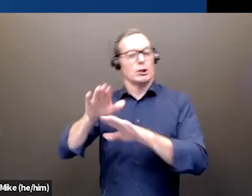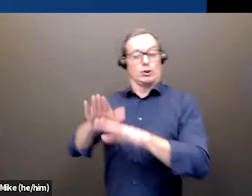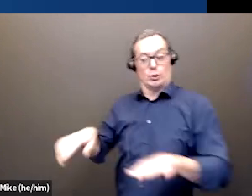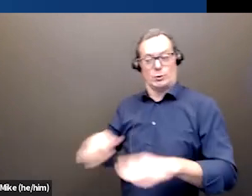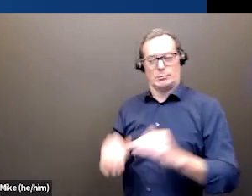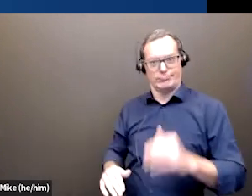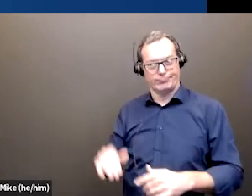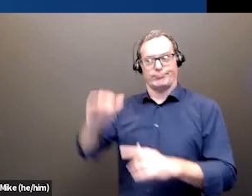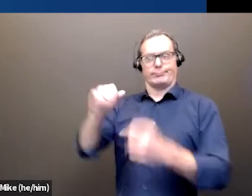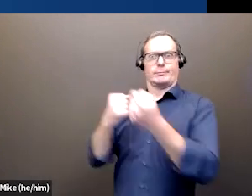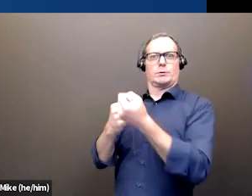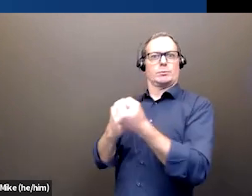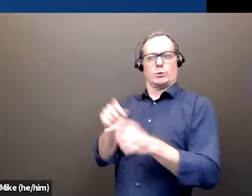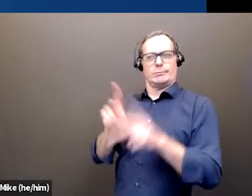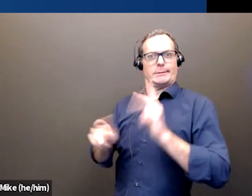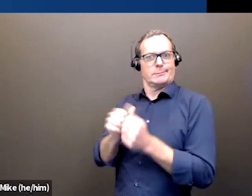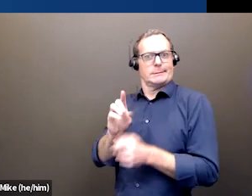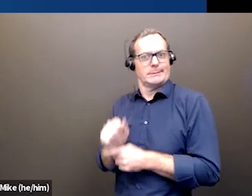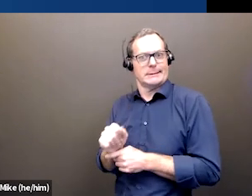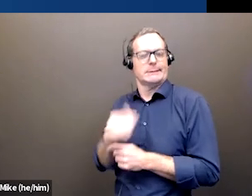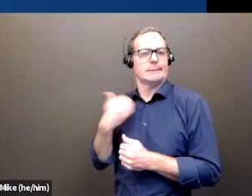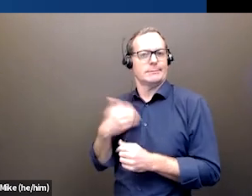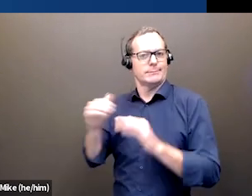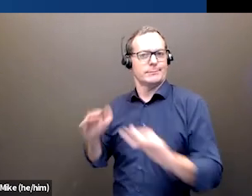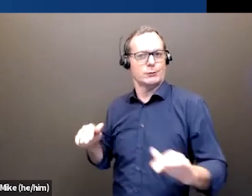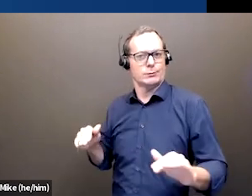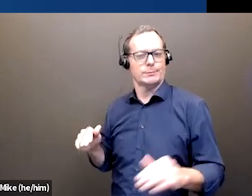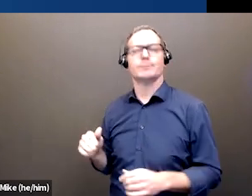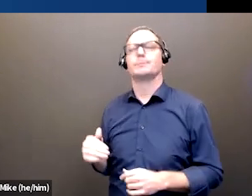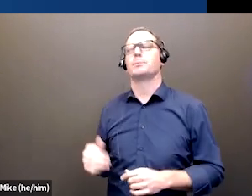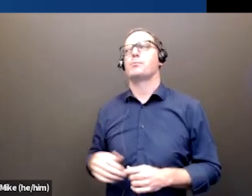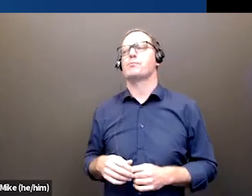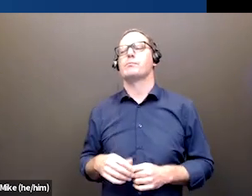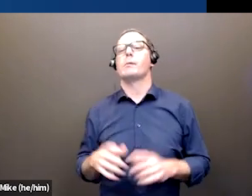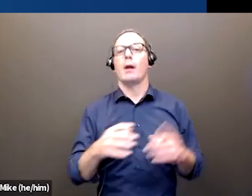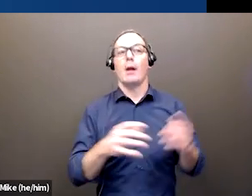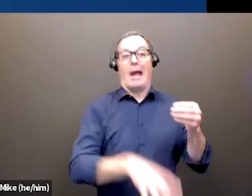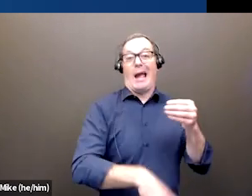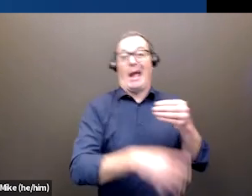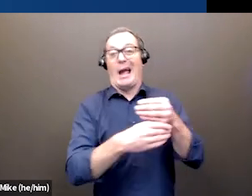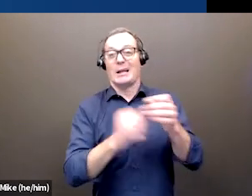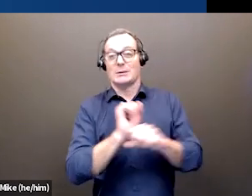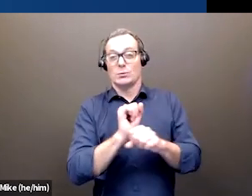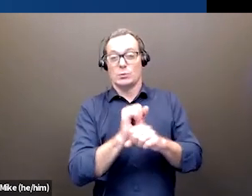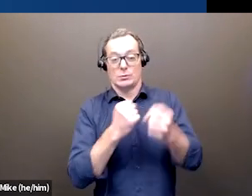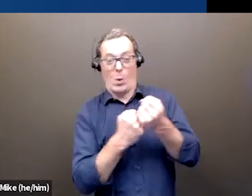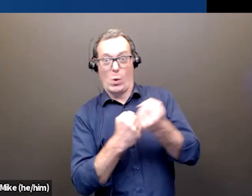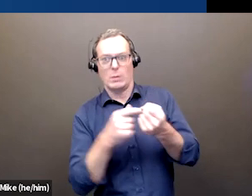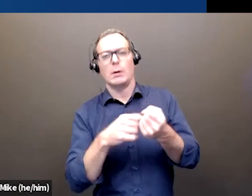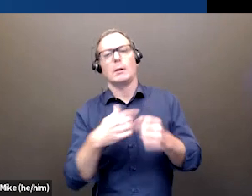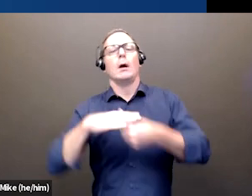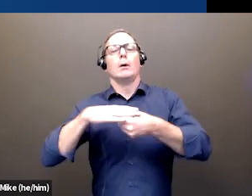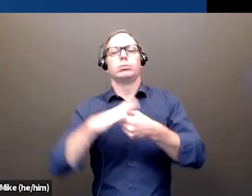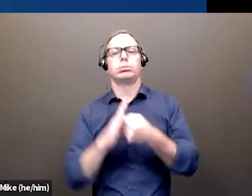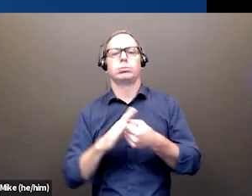come with supporting a child with a disability. Additional support can help lower the employee's stress, which can improve